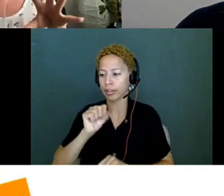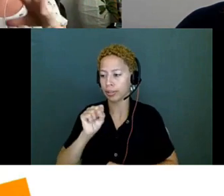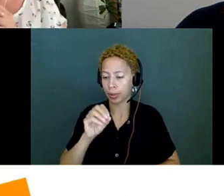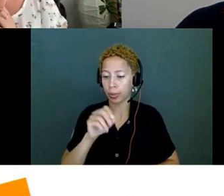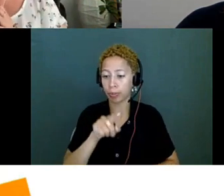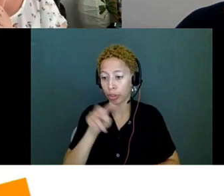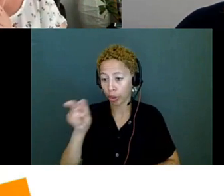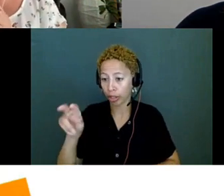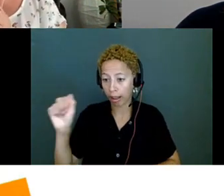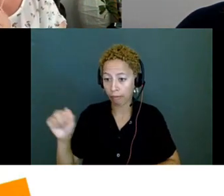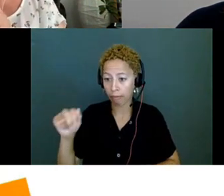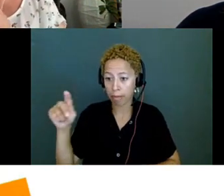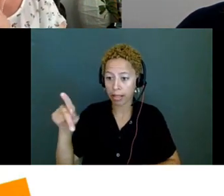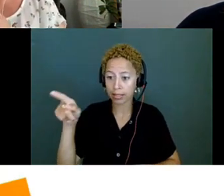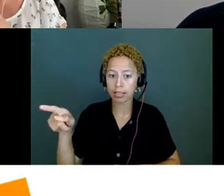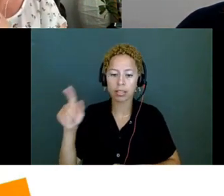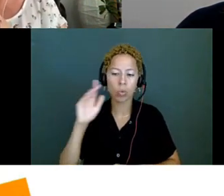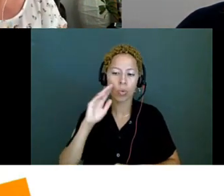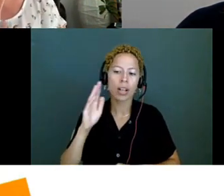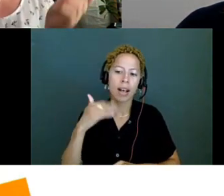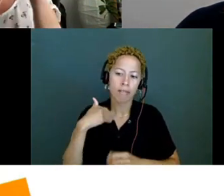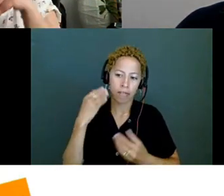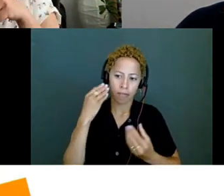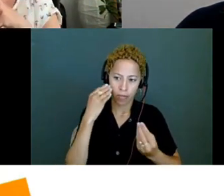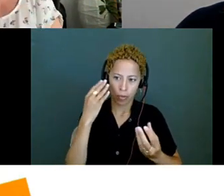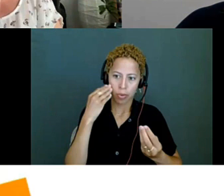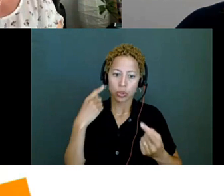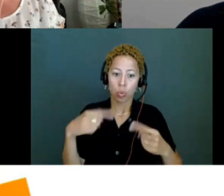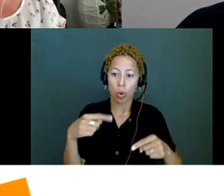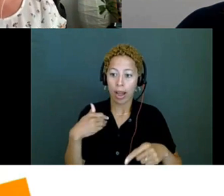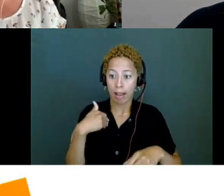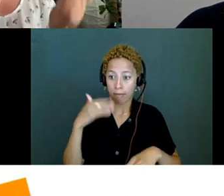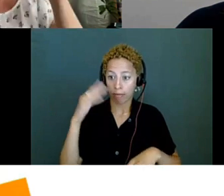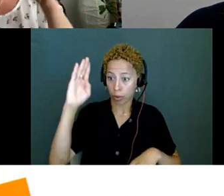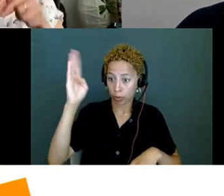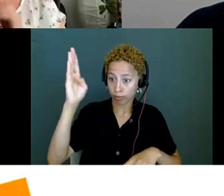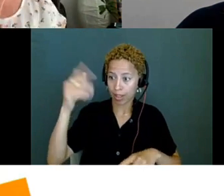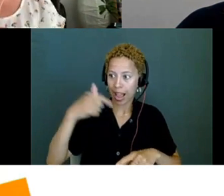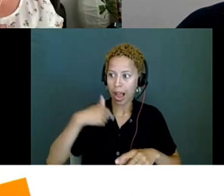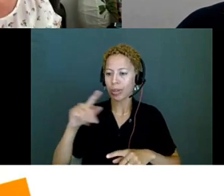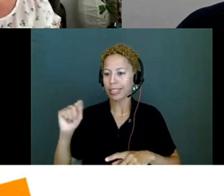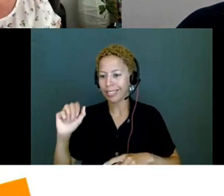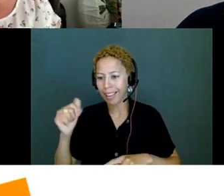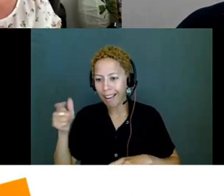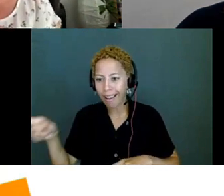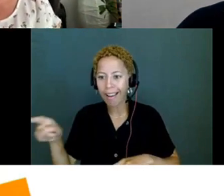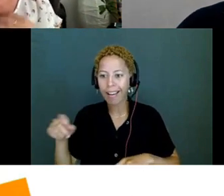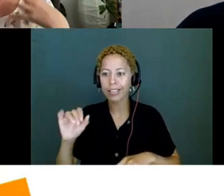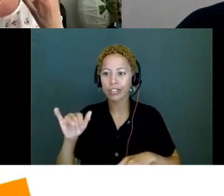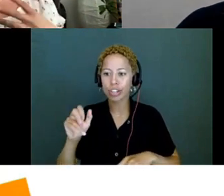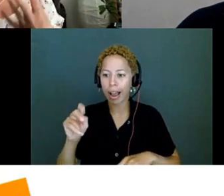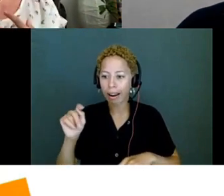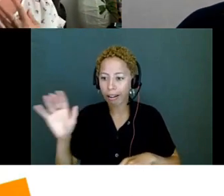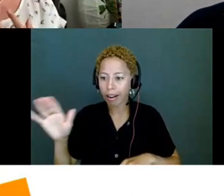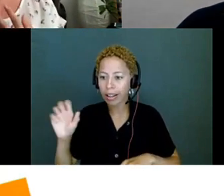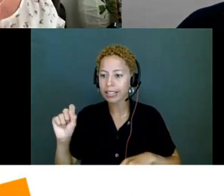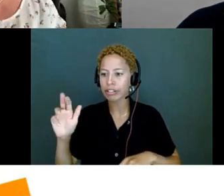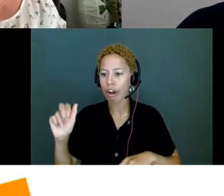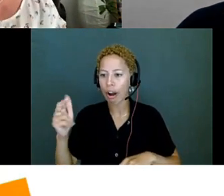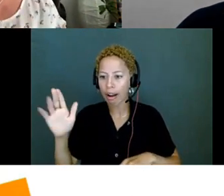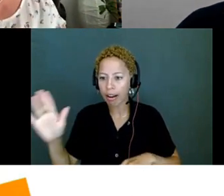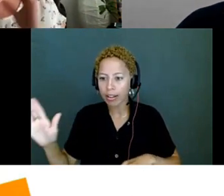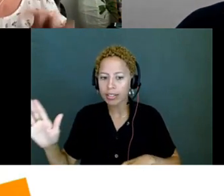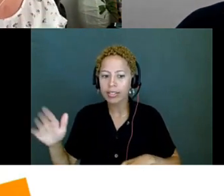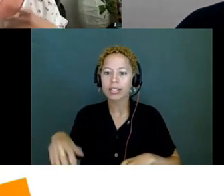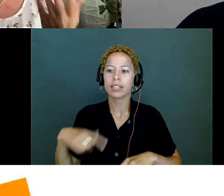see when we were sharing information about the showcase, I was tagging Janet's program, I was tagging Sarah's program. So they know we are